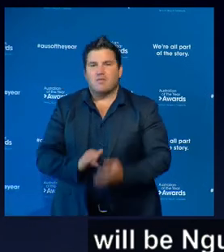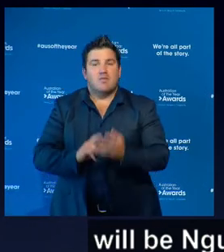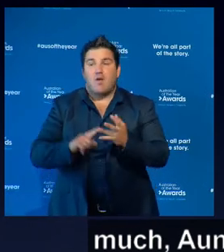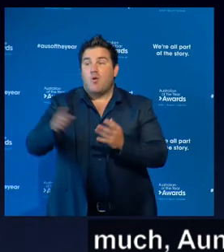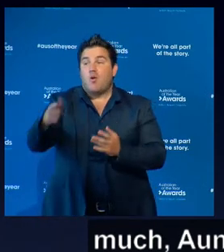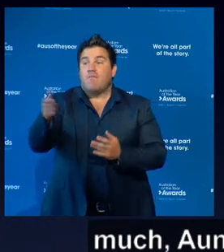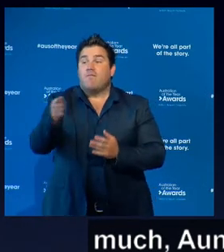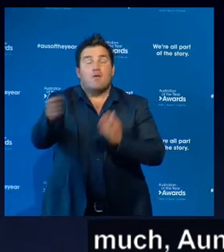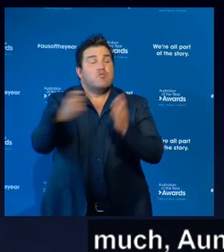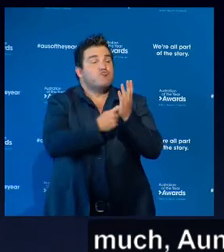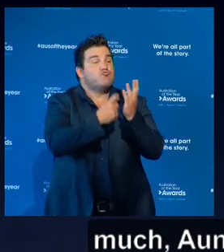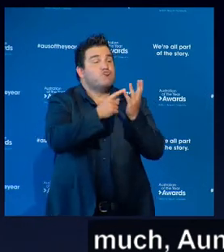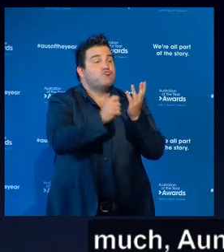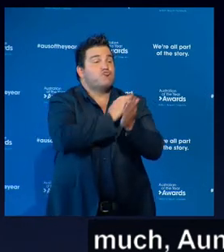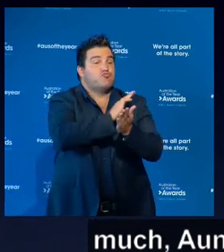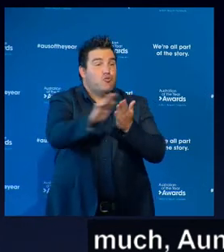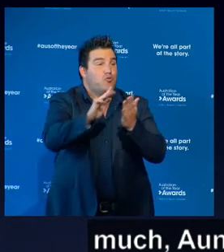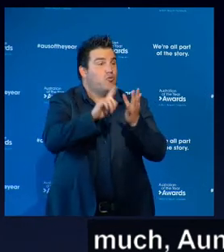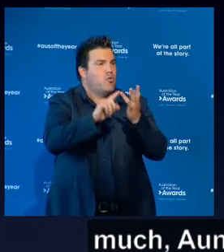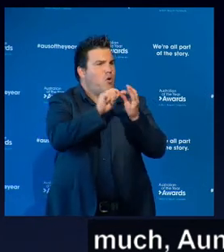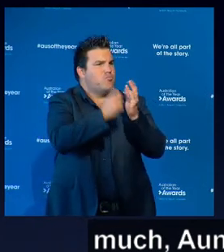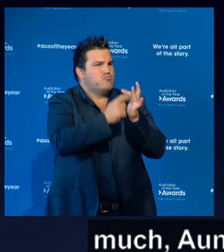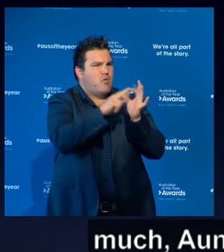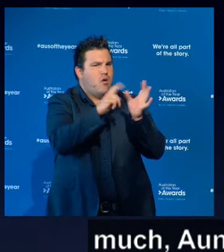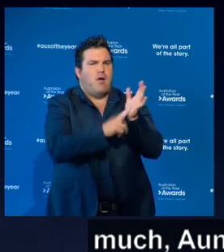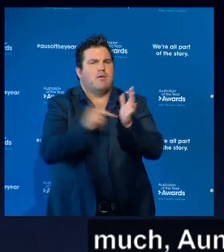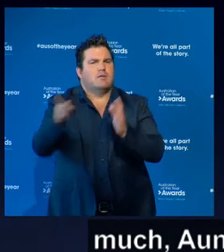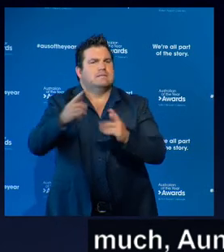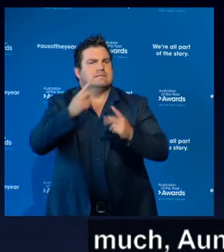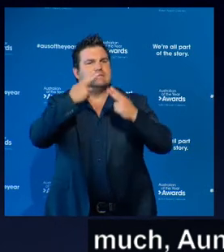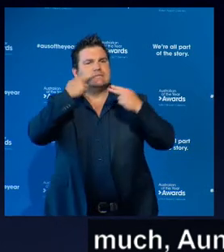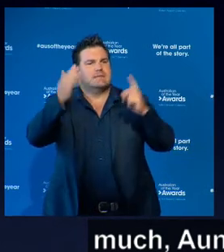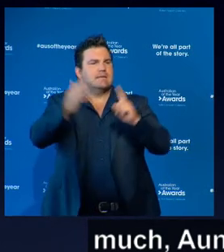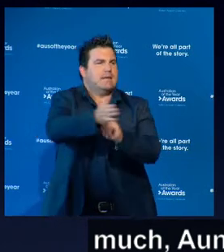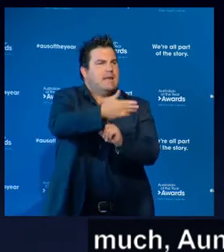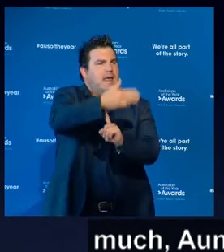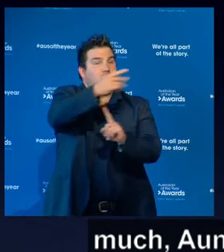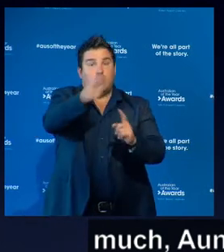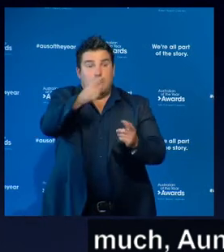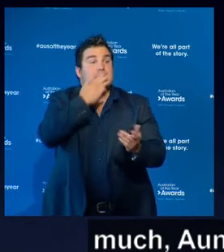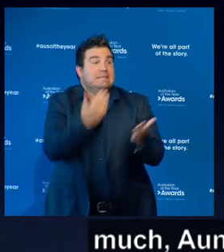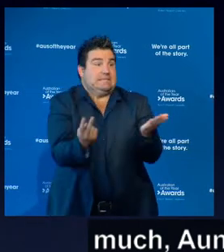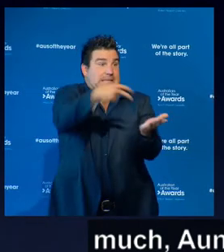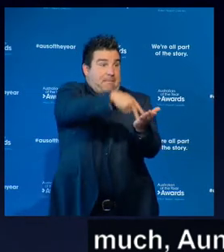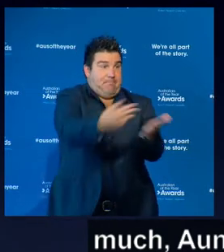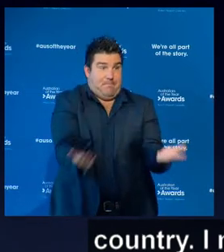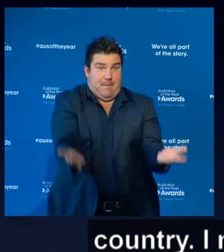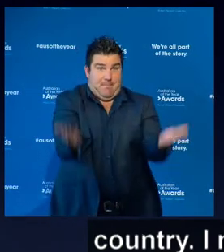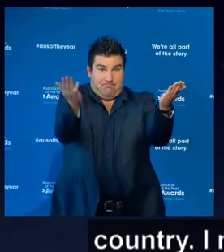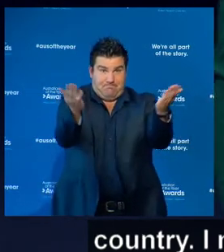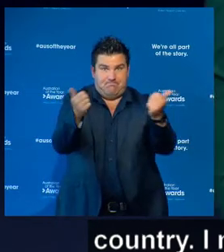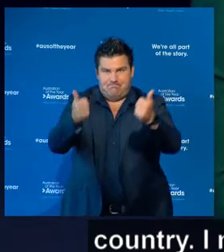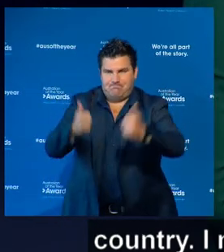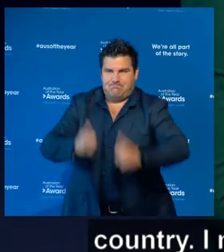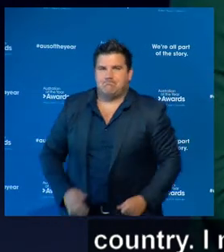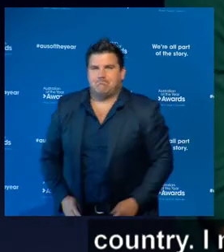invite Ruth O'Brien to perform the national anthem, and if you can all rise for the national anthem as well.